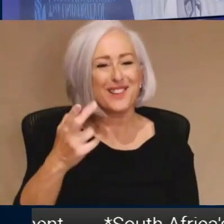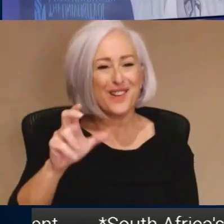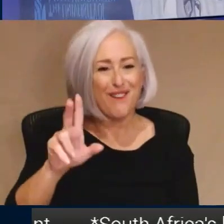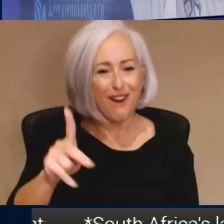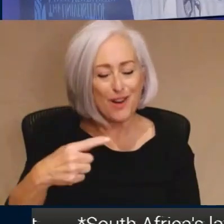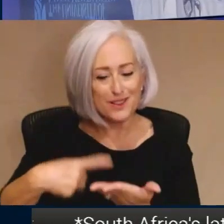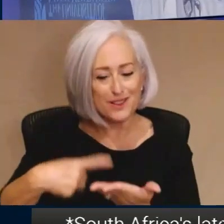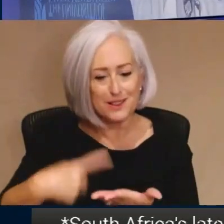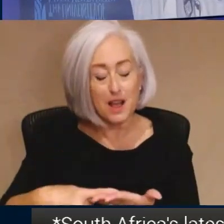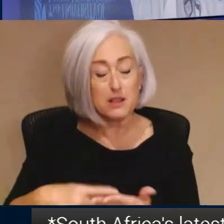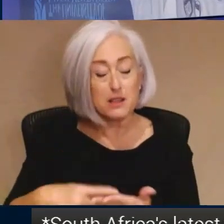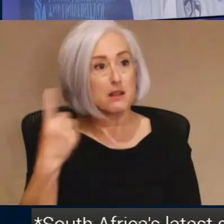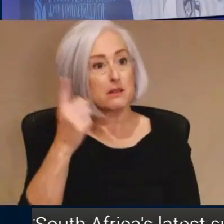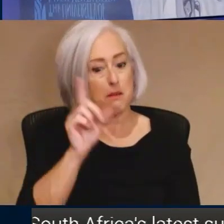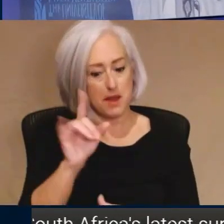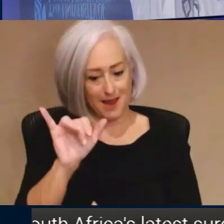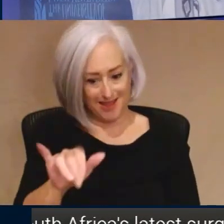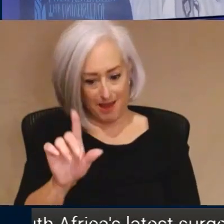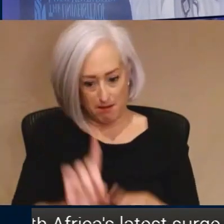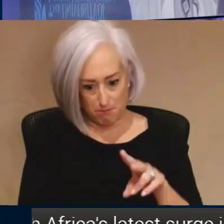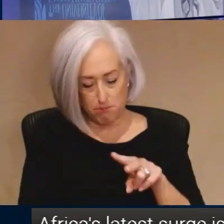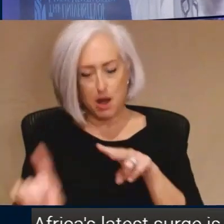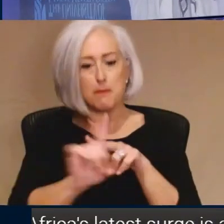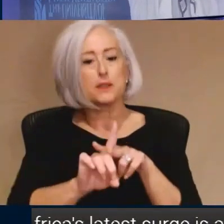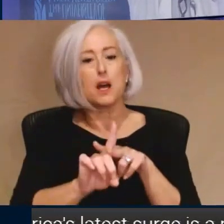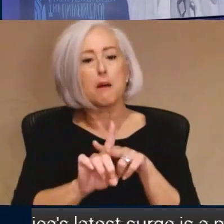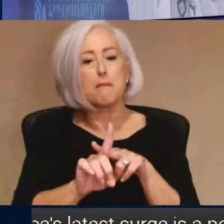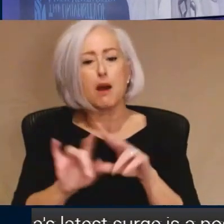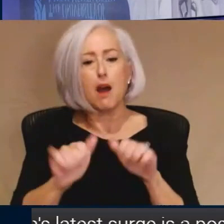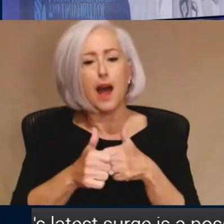that? Can you explain that, Dr. Hawkinson,